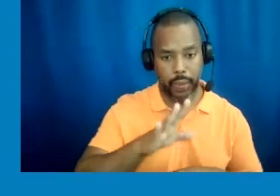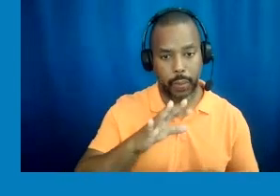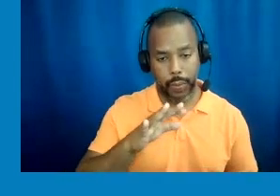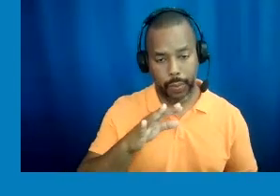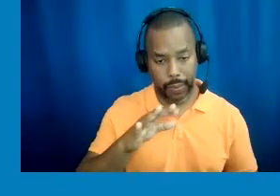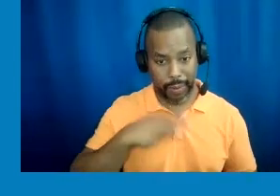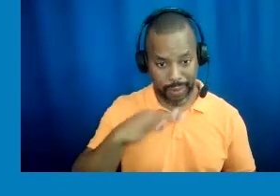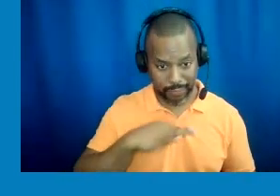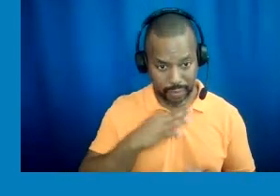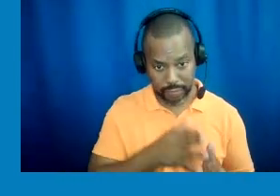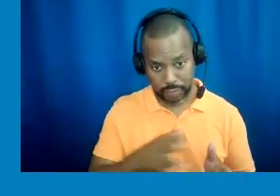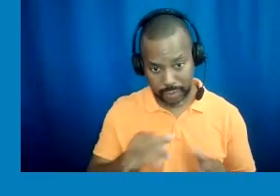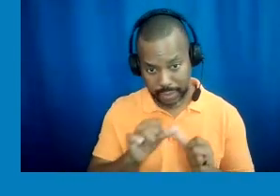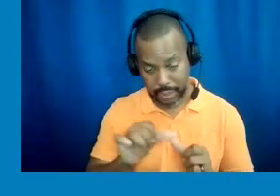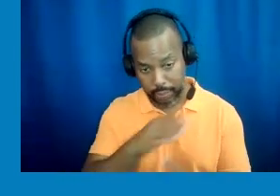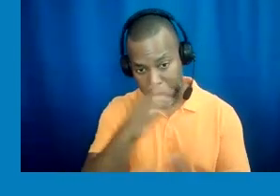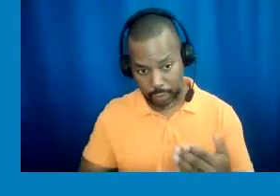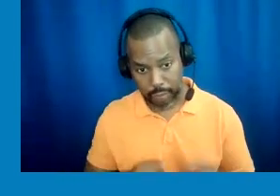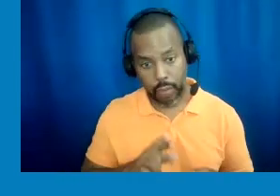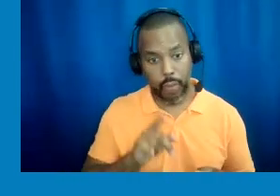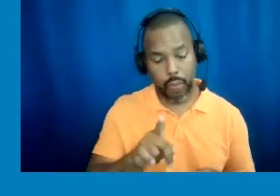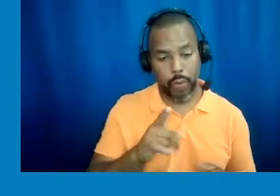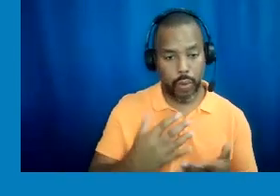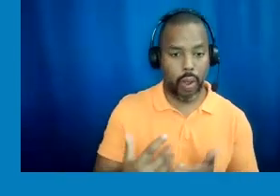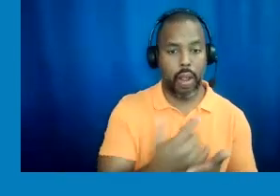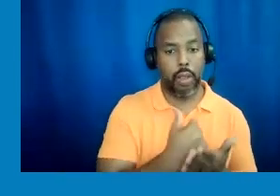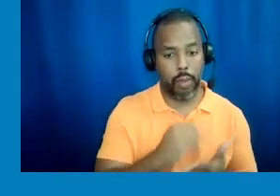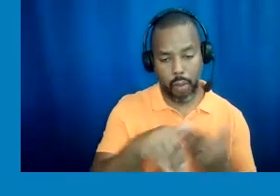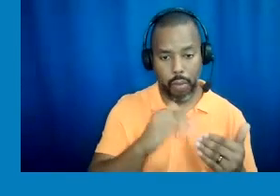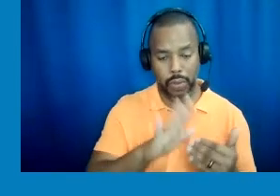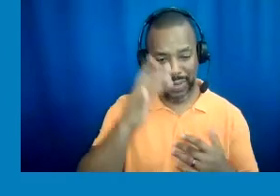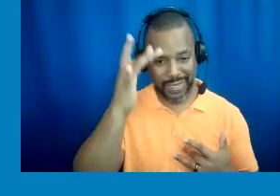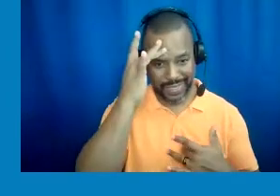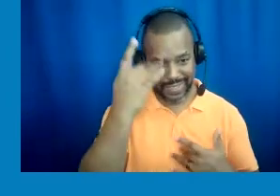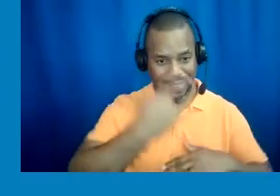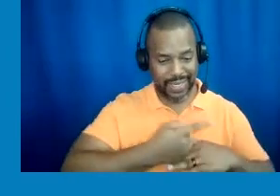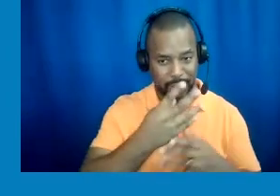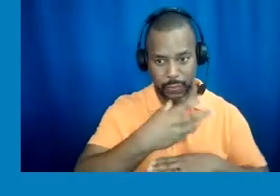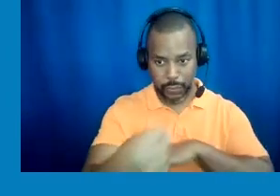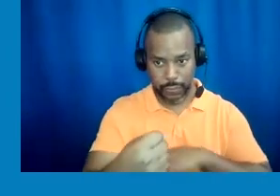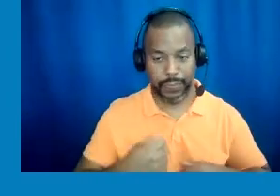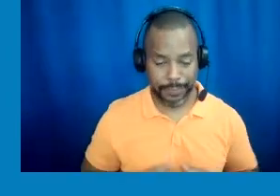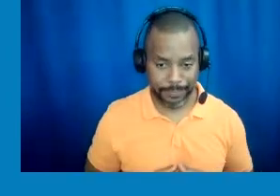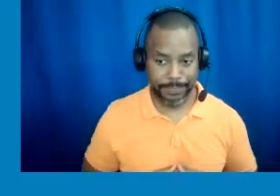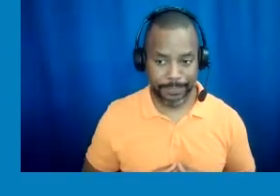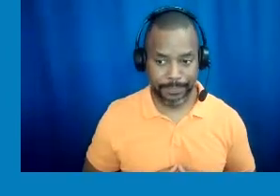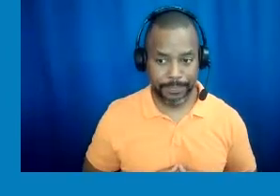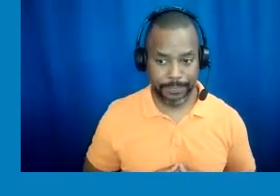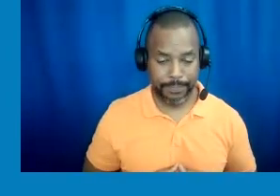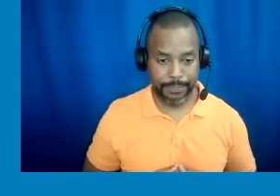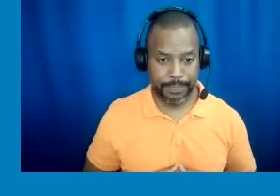continuance terminate, or the date your accumulated sick leave days provided by us, the employer, are exhausted.